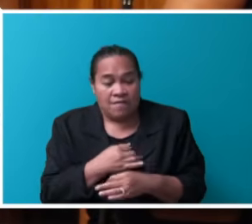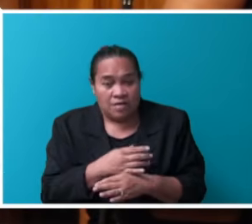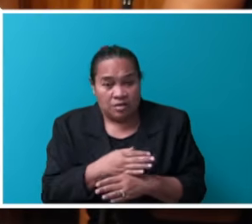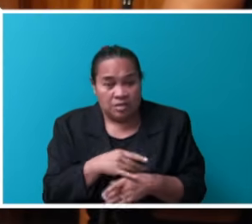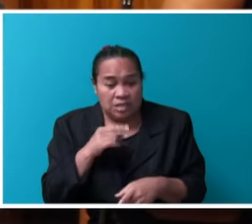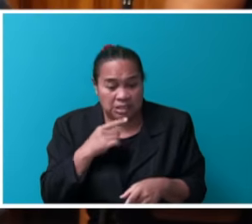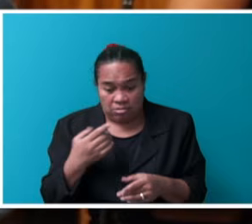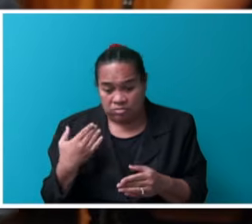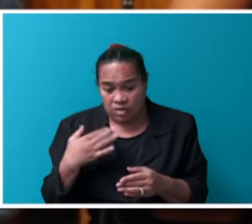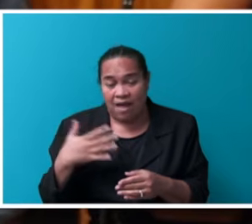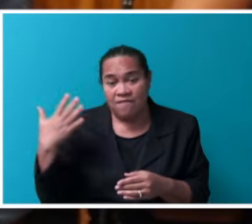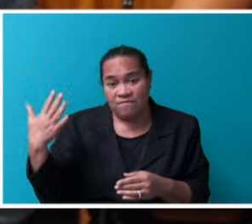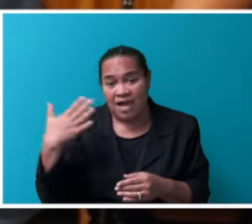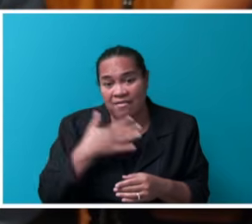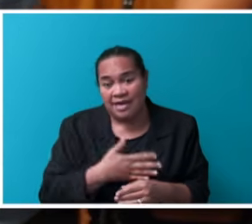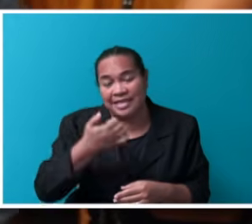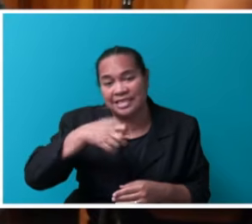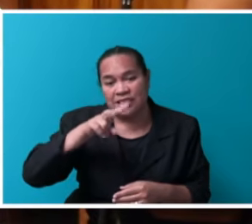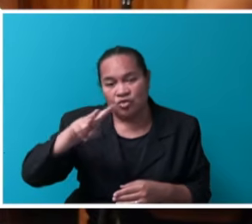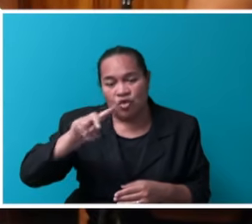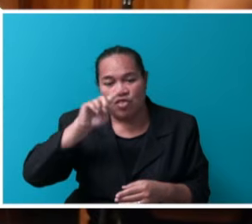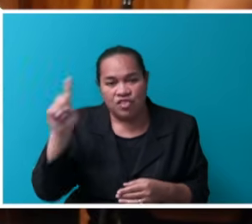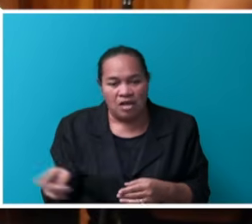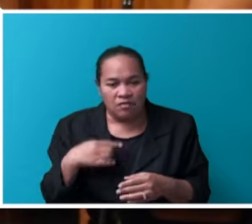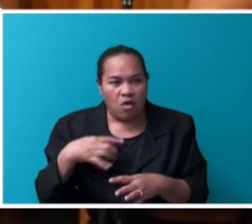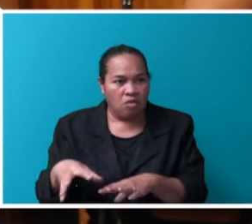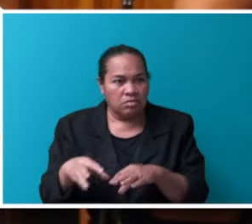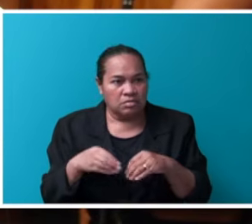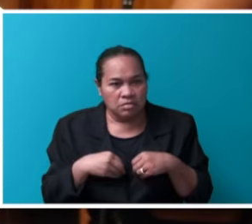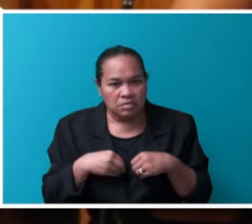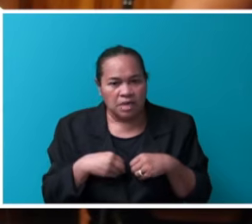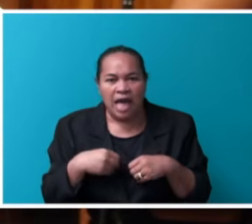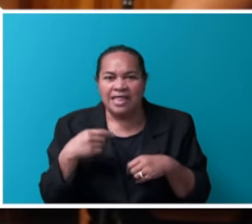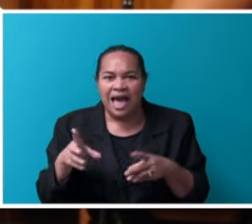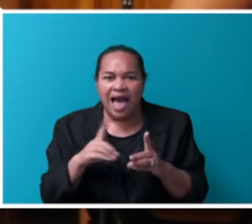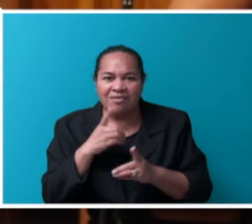and $562,000 for the hosting of the 9th Tuna Trade Forum in Fiji.